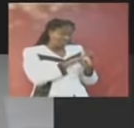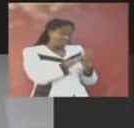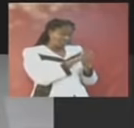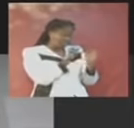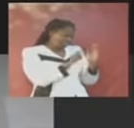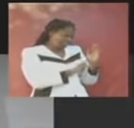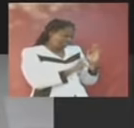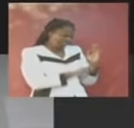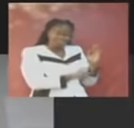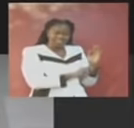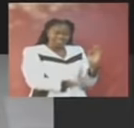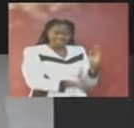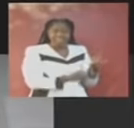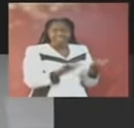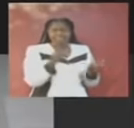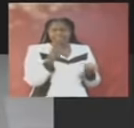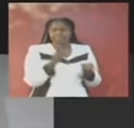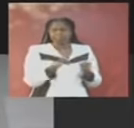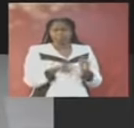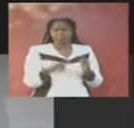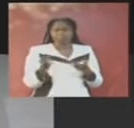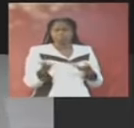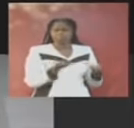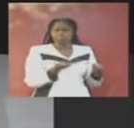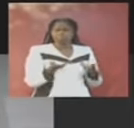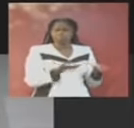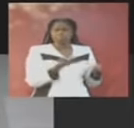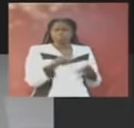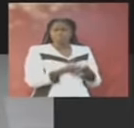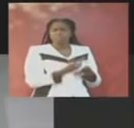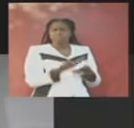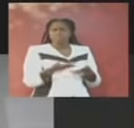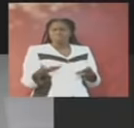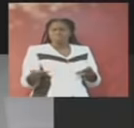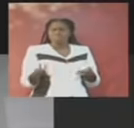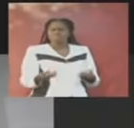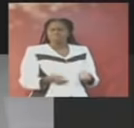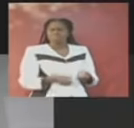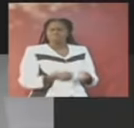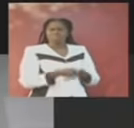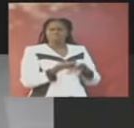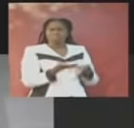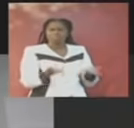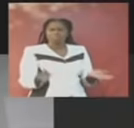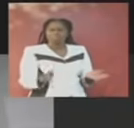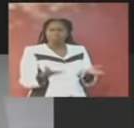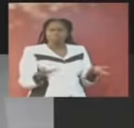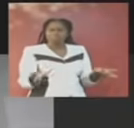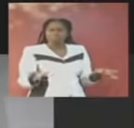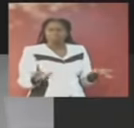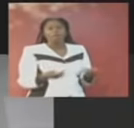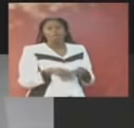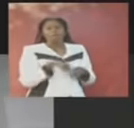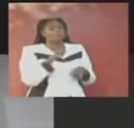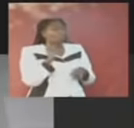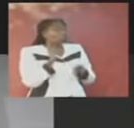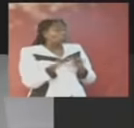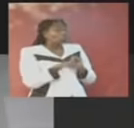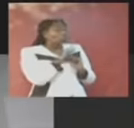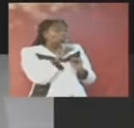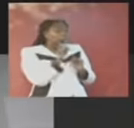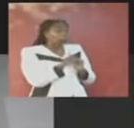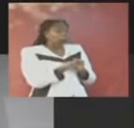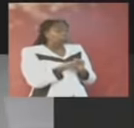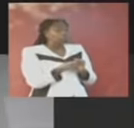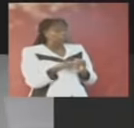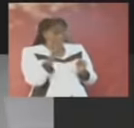new facilities. So is this anything to do with the inmates at the maximum security prison testing positive and